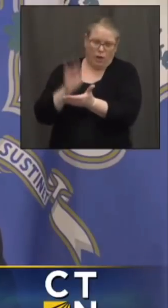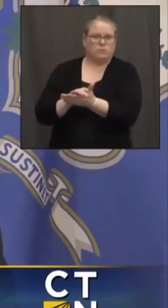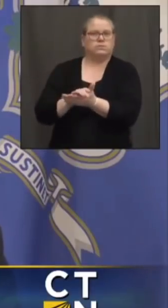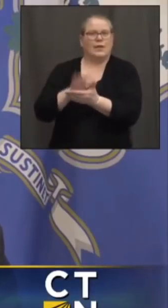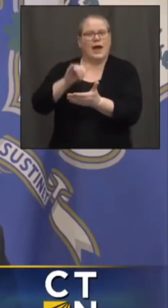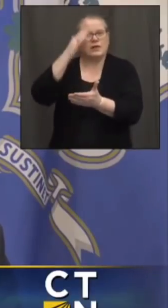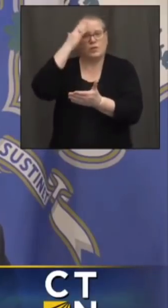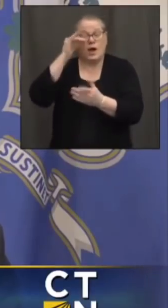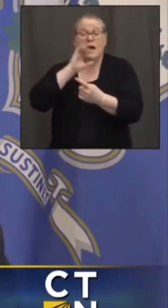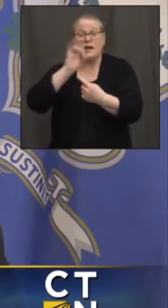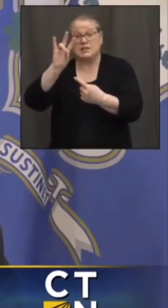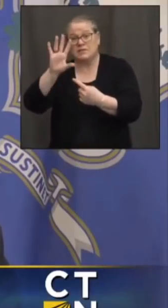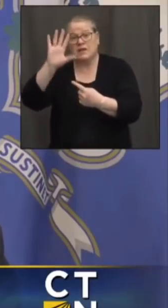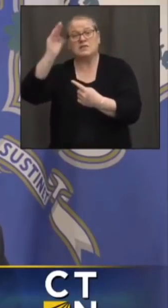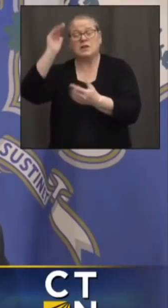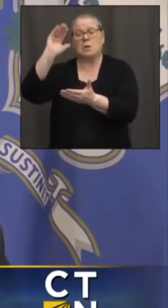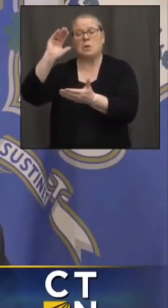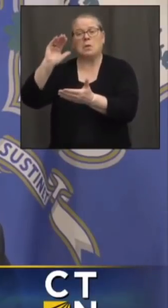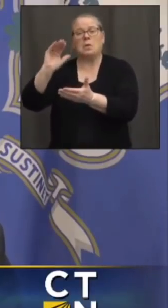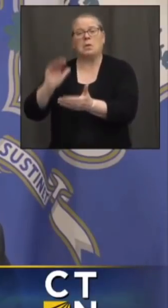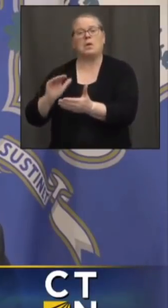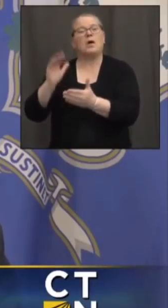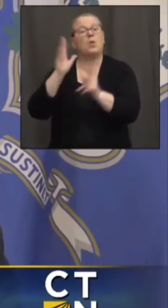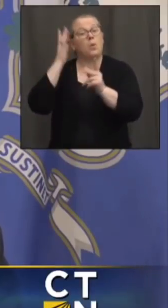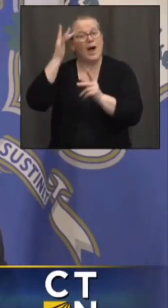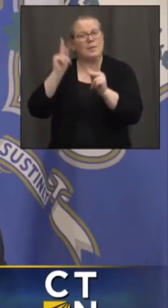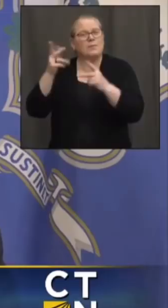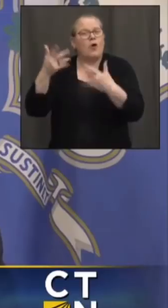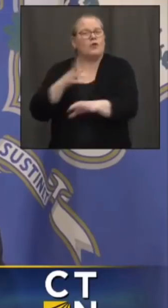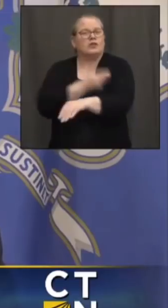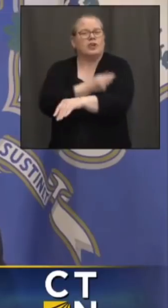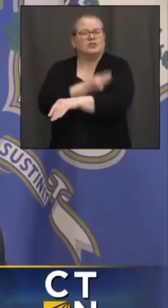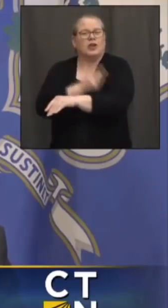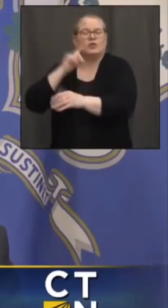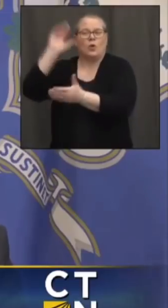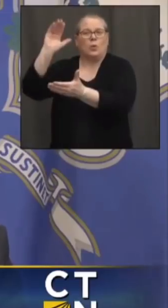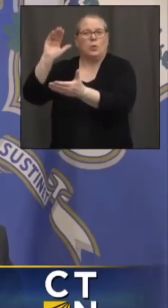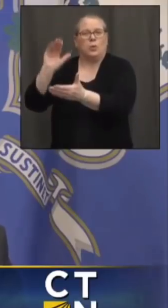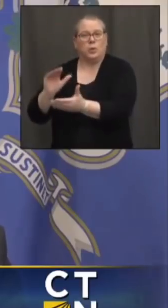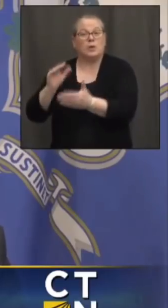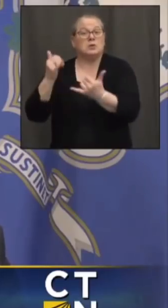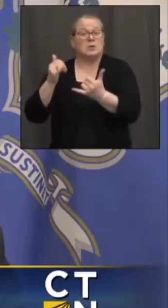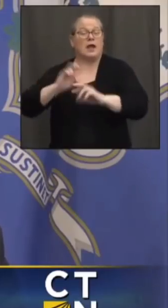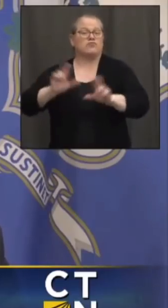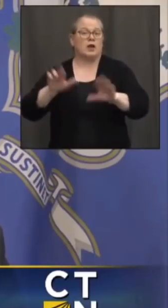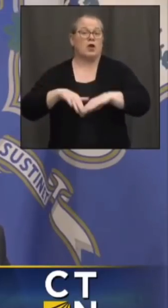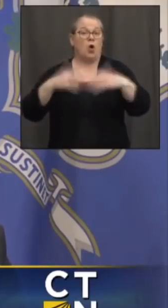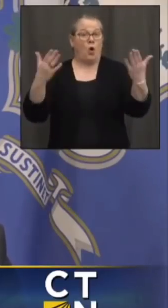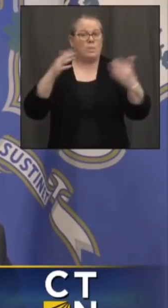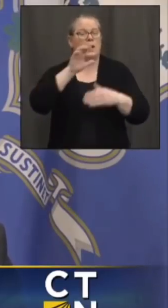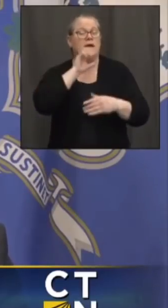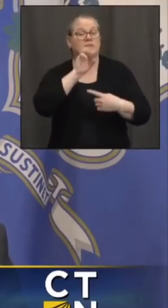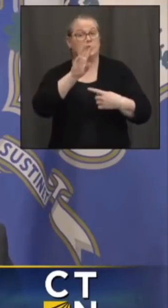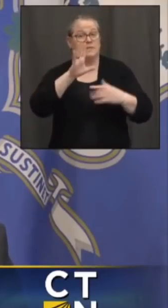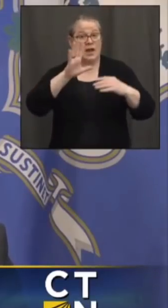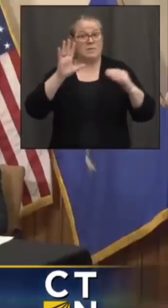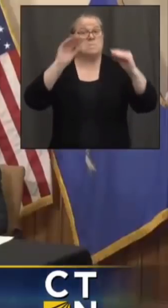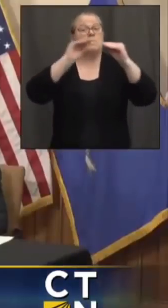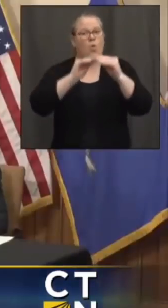there over a period of time. But we're going to get people 65 and over vaccinated and vaccinated as completely as we can.